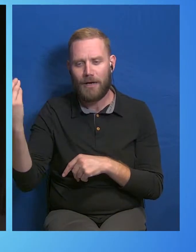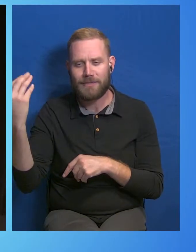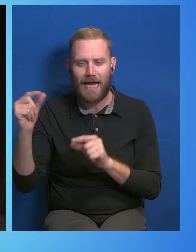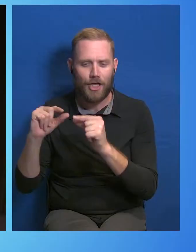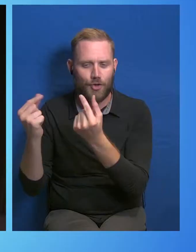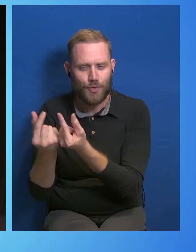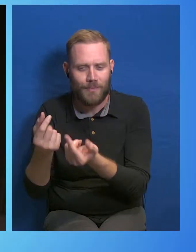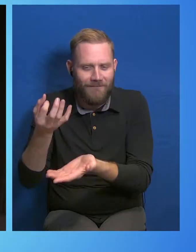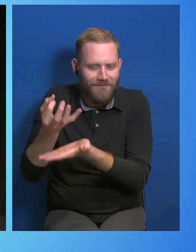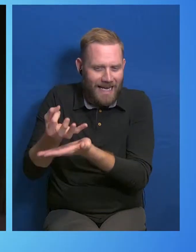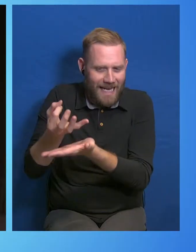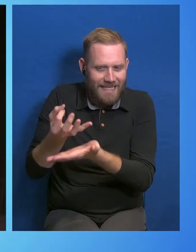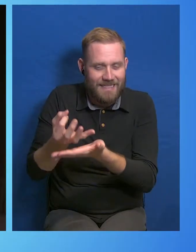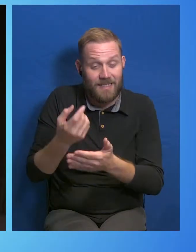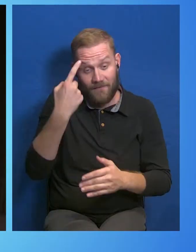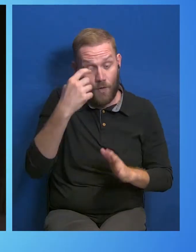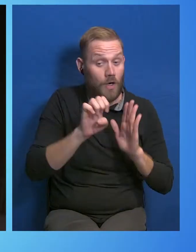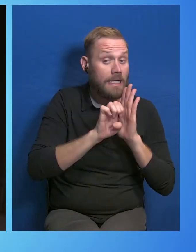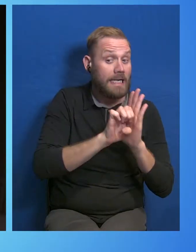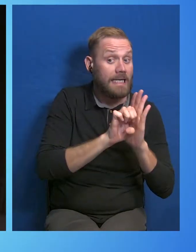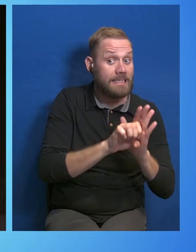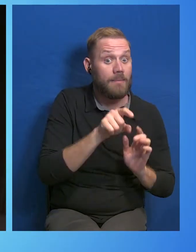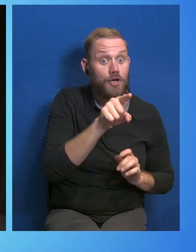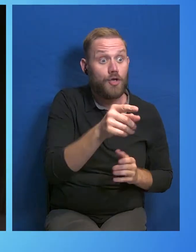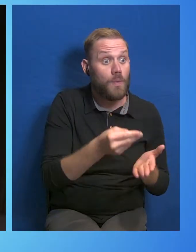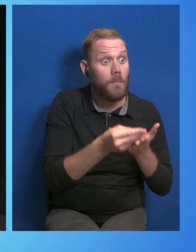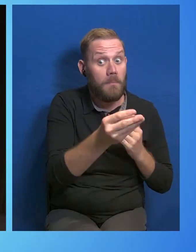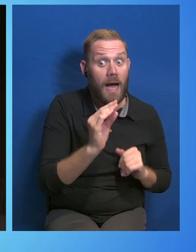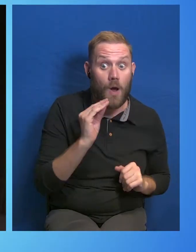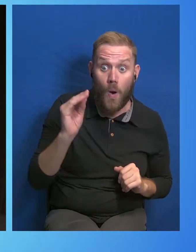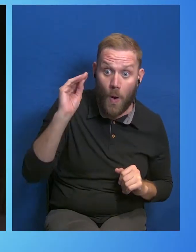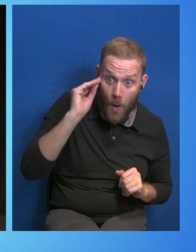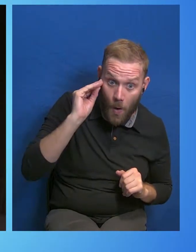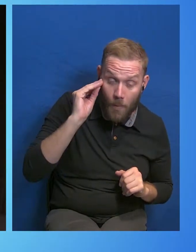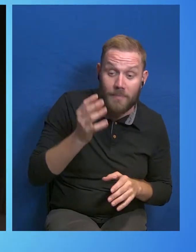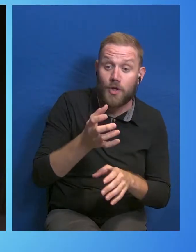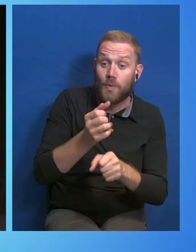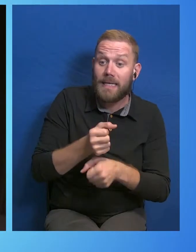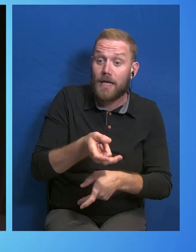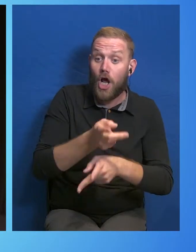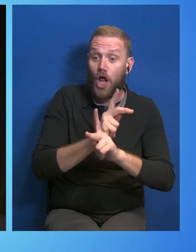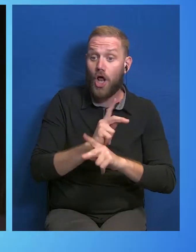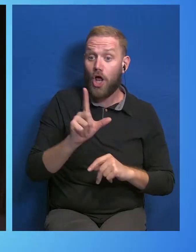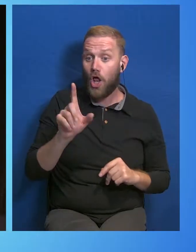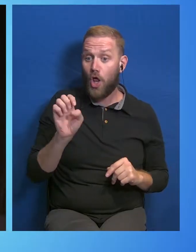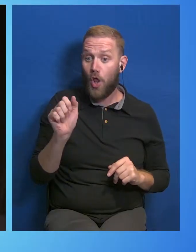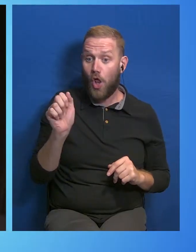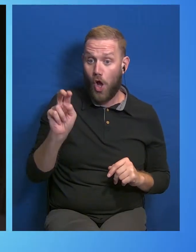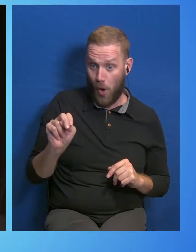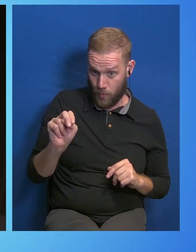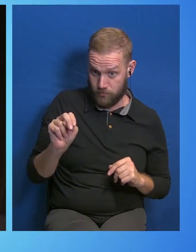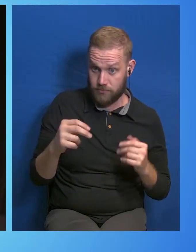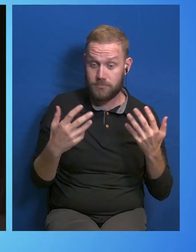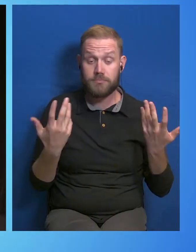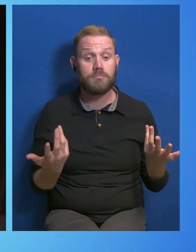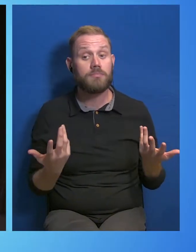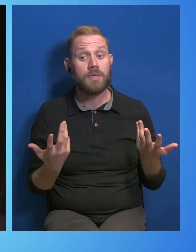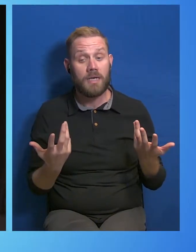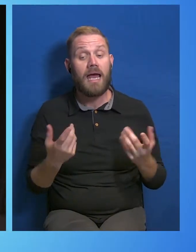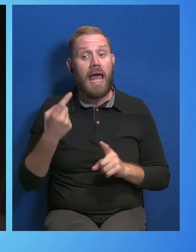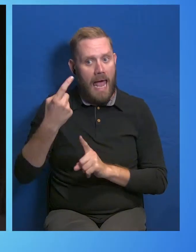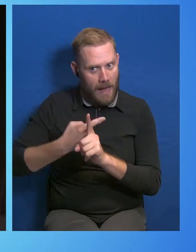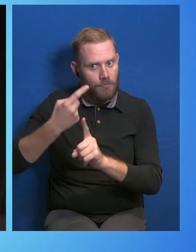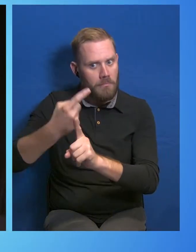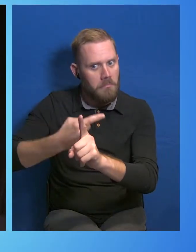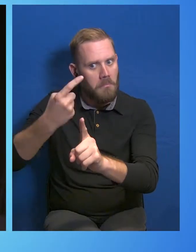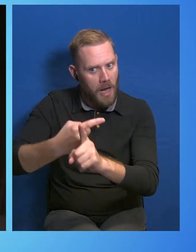example, if you were to purchase a home, you would get a loan. And then you would pay monthly